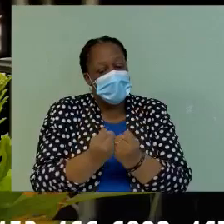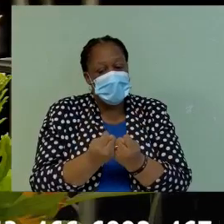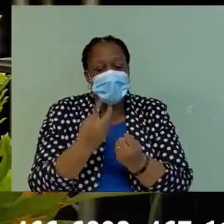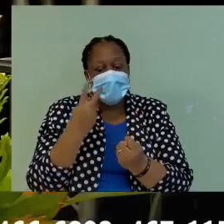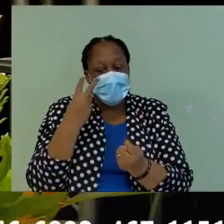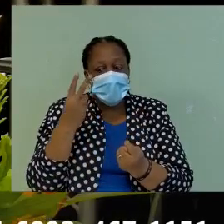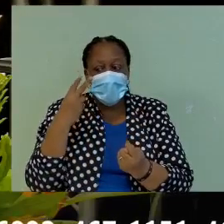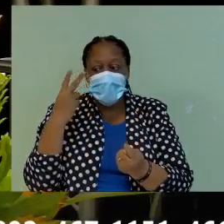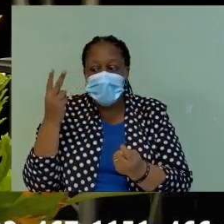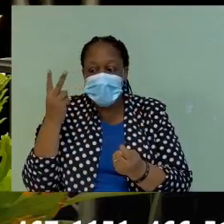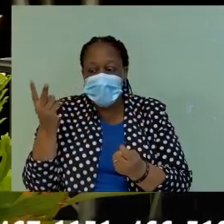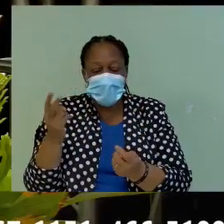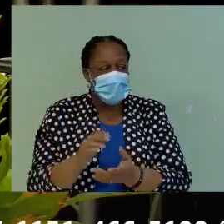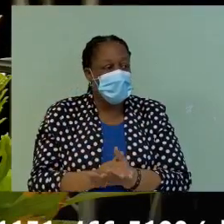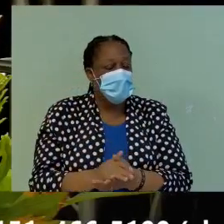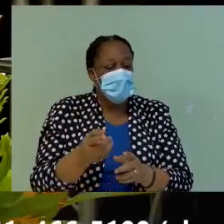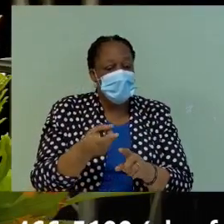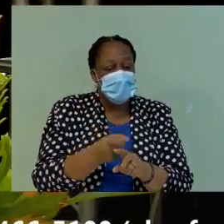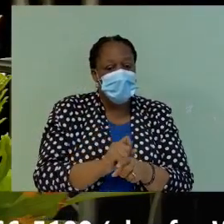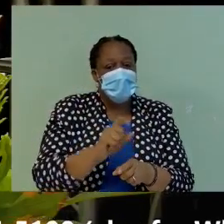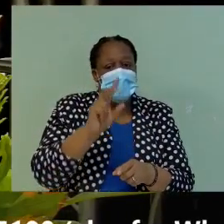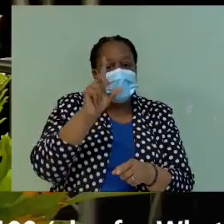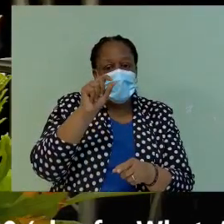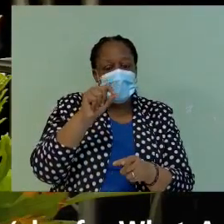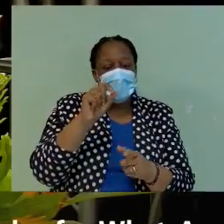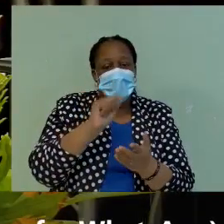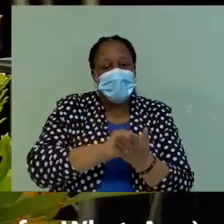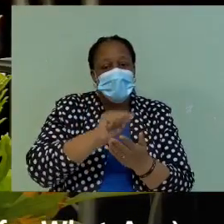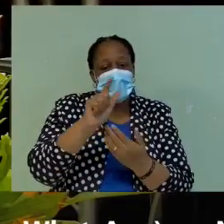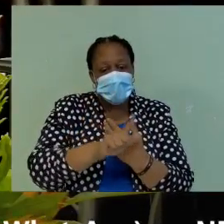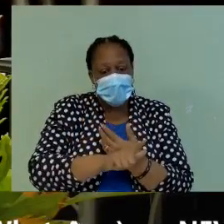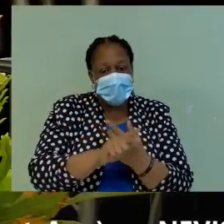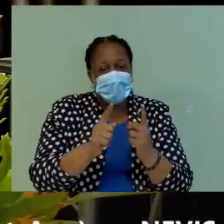This task force, from the 20th of April to the 1st of May,